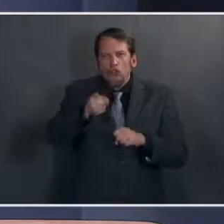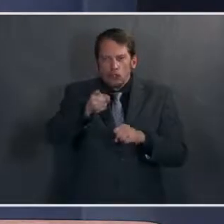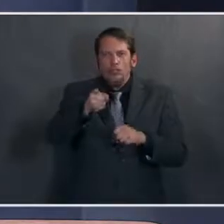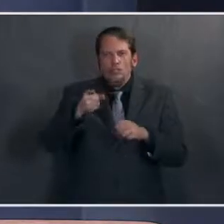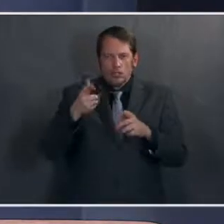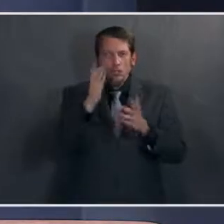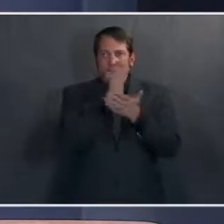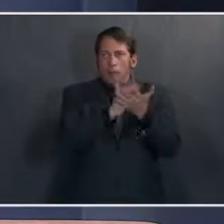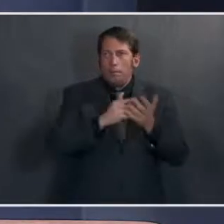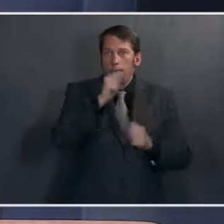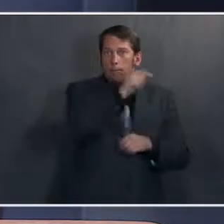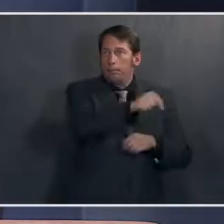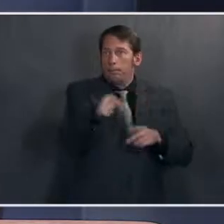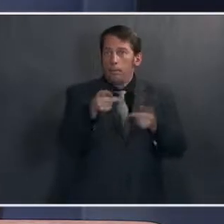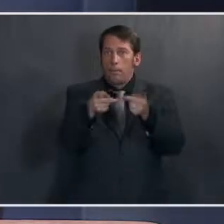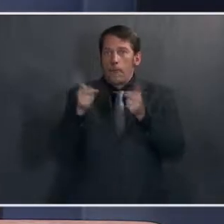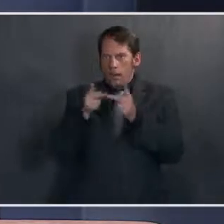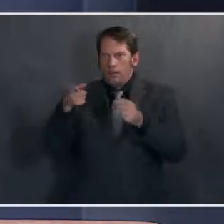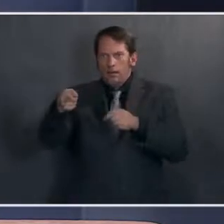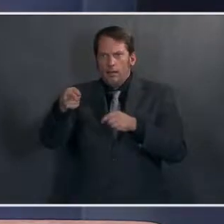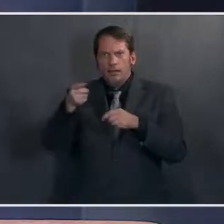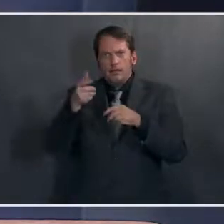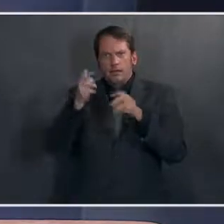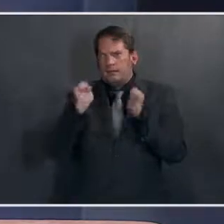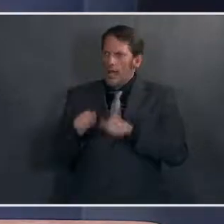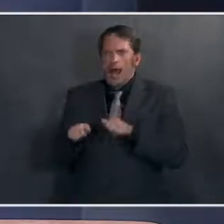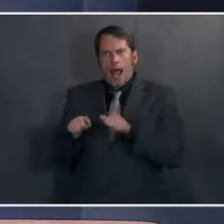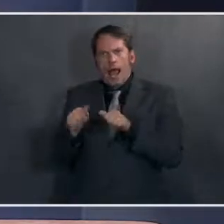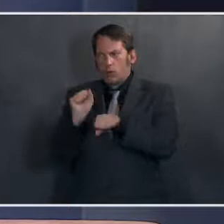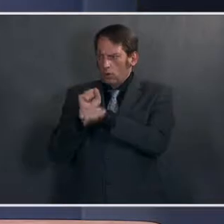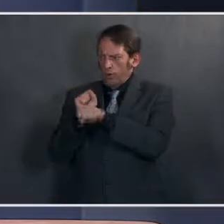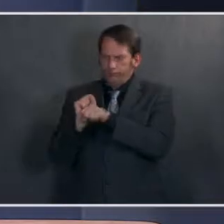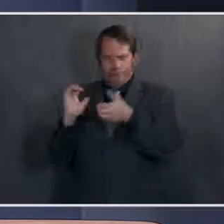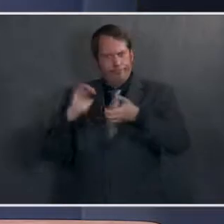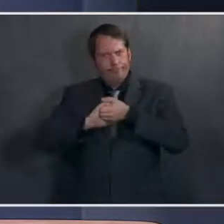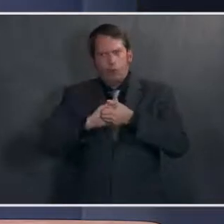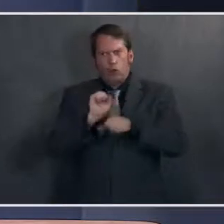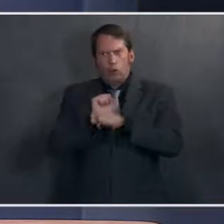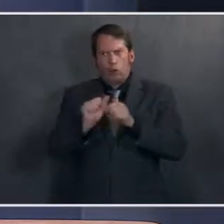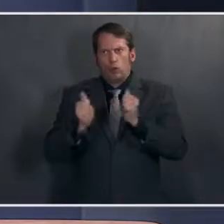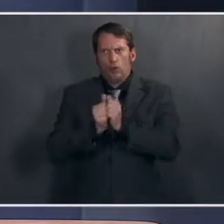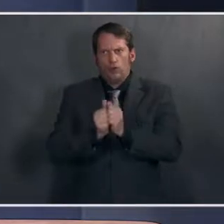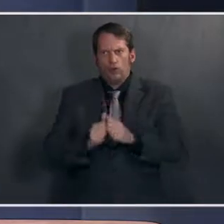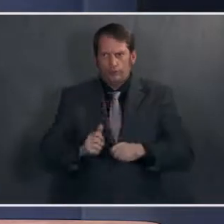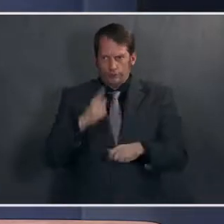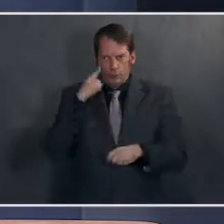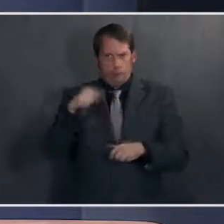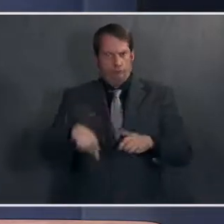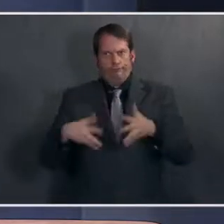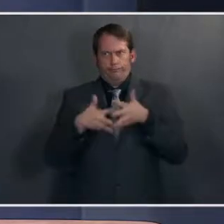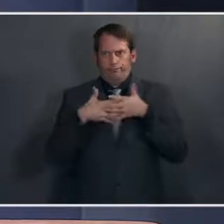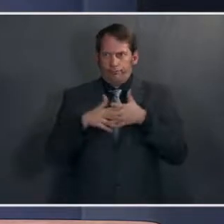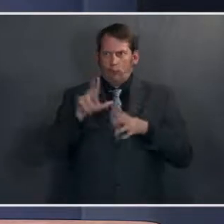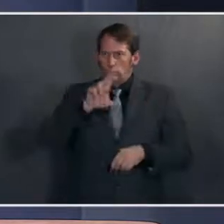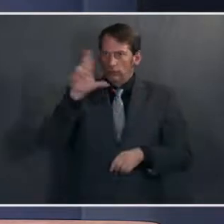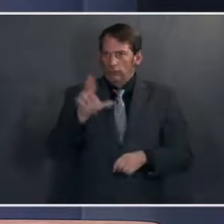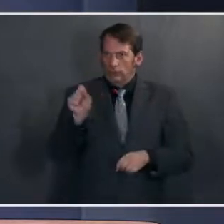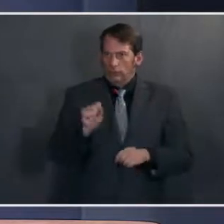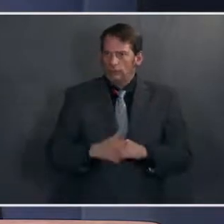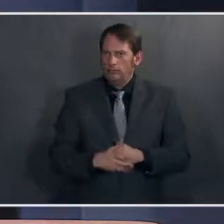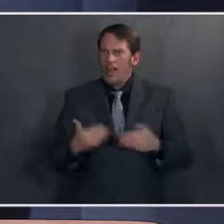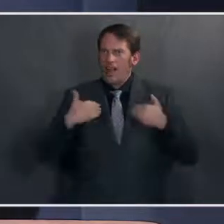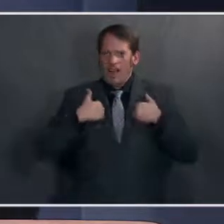in the interest of the security of the United States, he has concerns about a number of areas of their